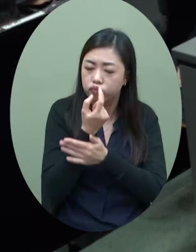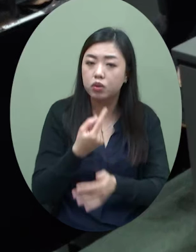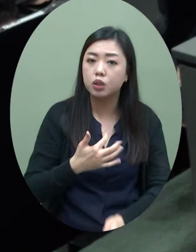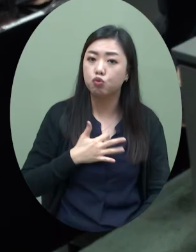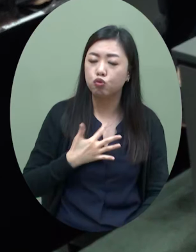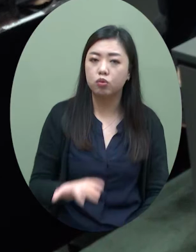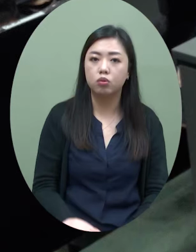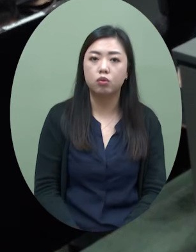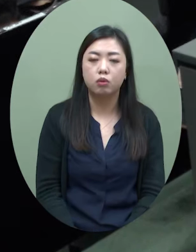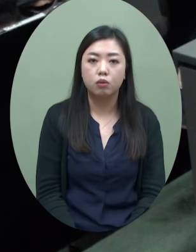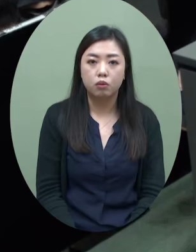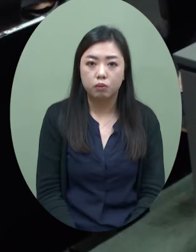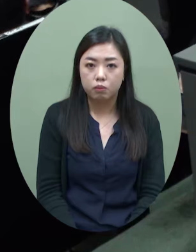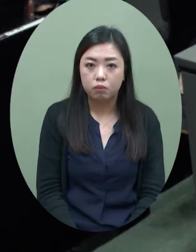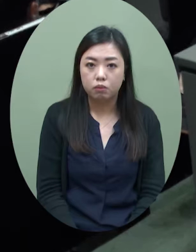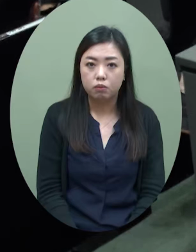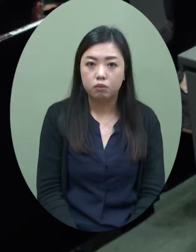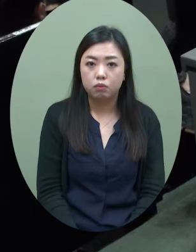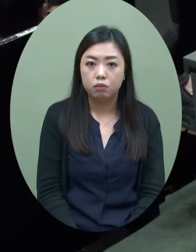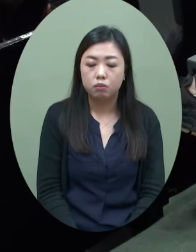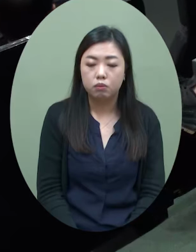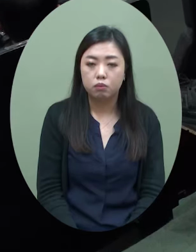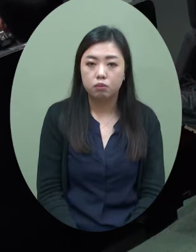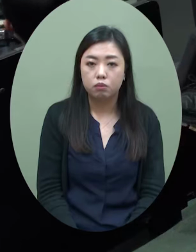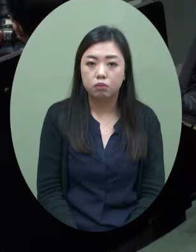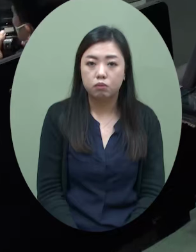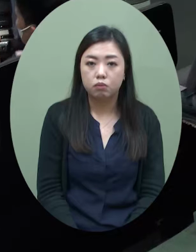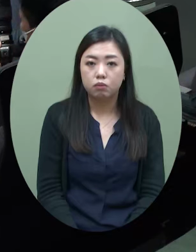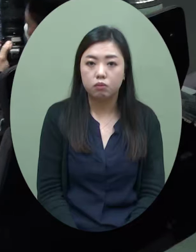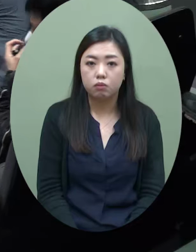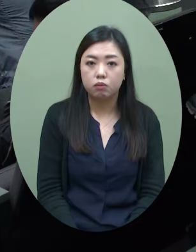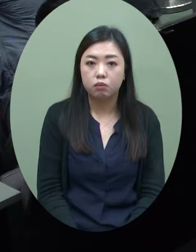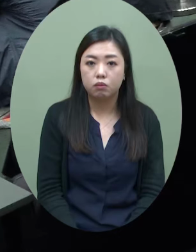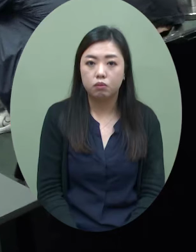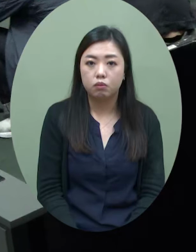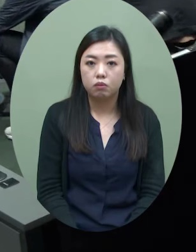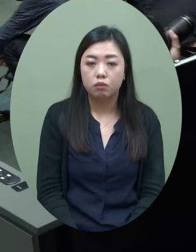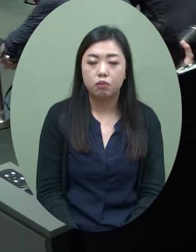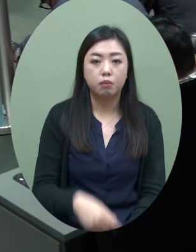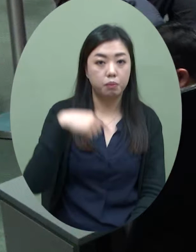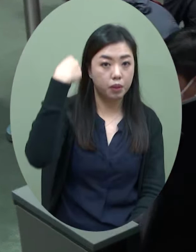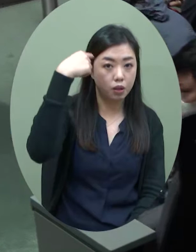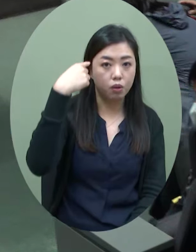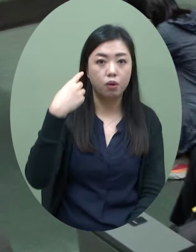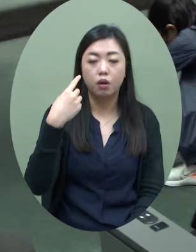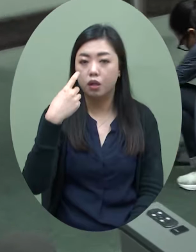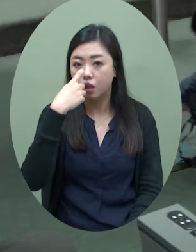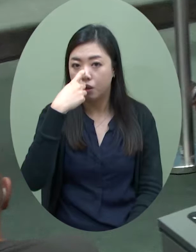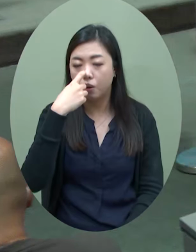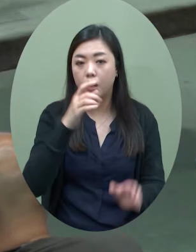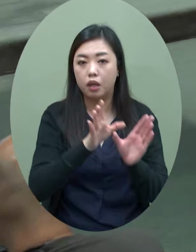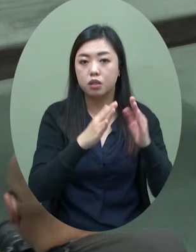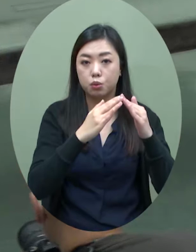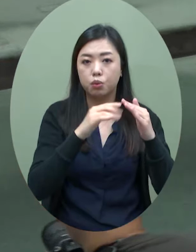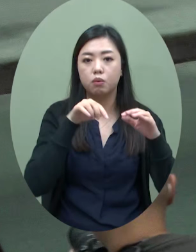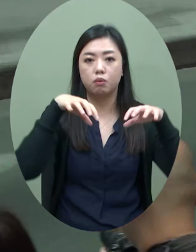both the United States, Swiss, and British consulates had expressed concerns about the possible separation of children from their